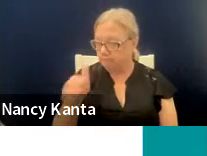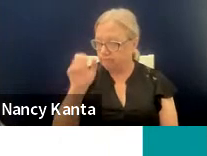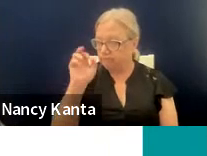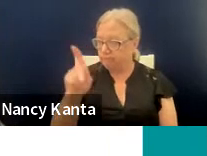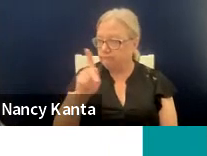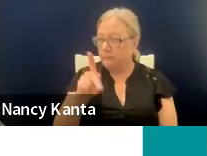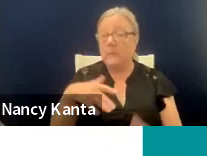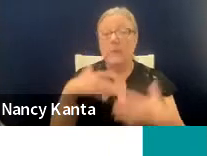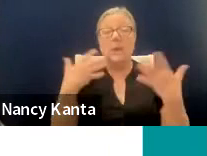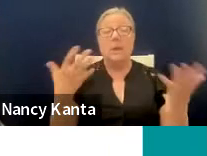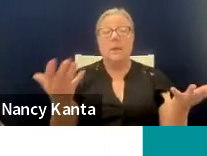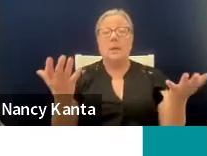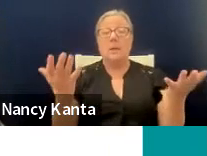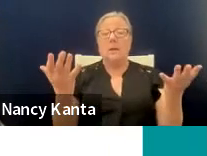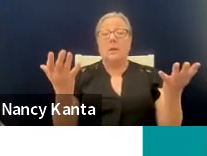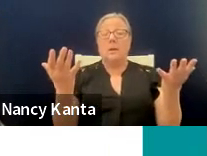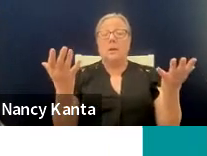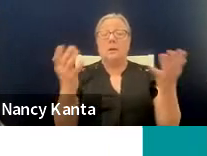So